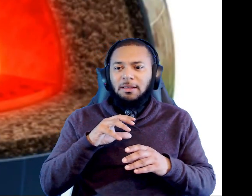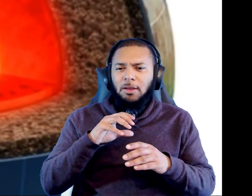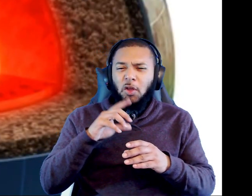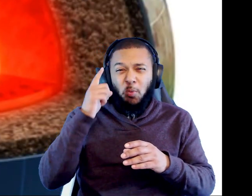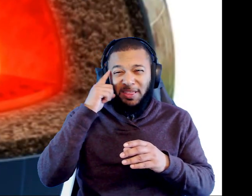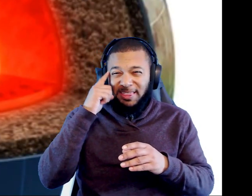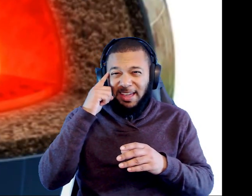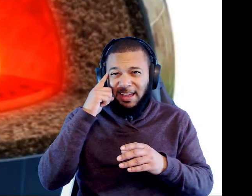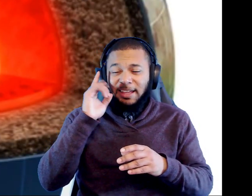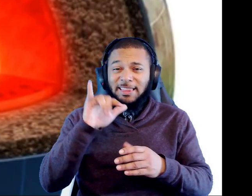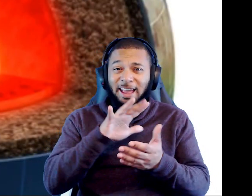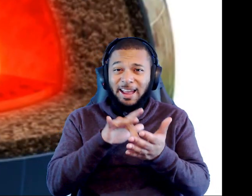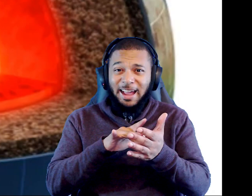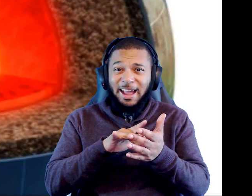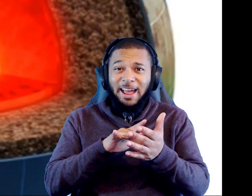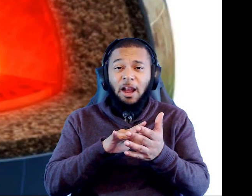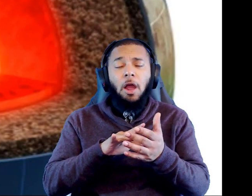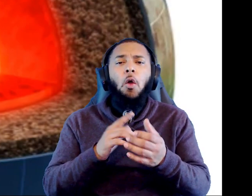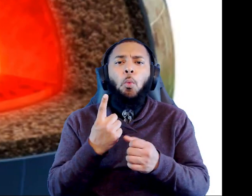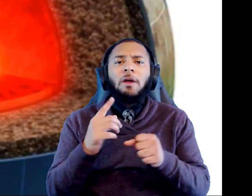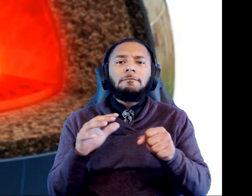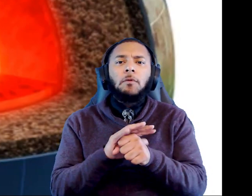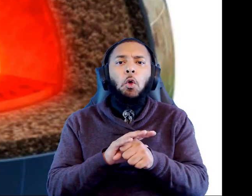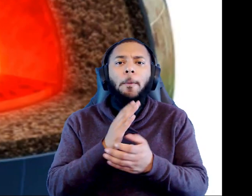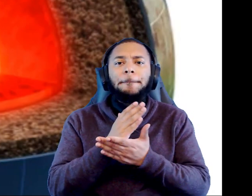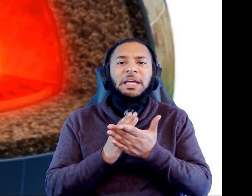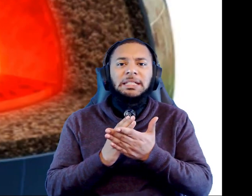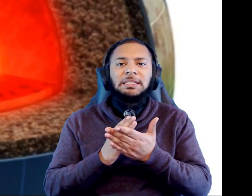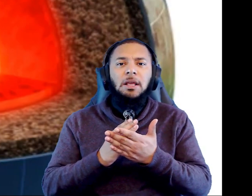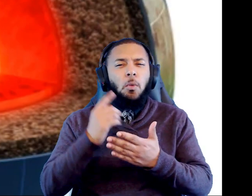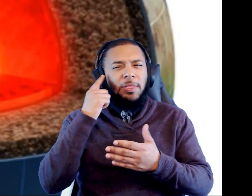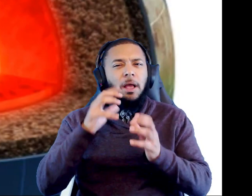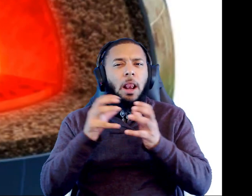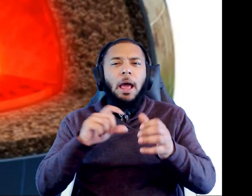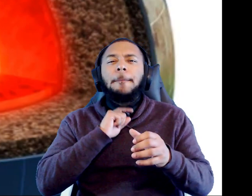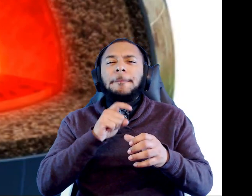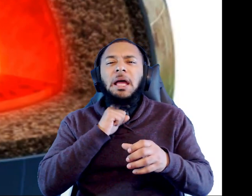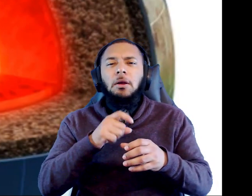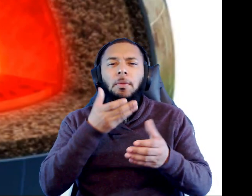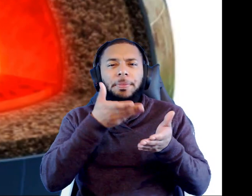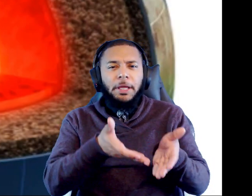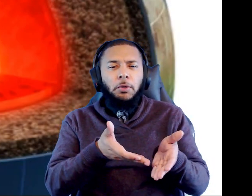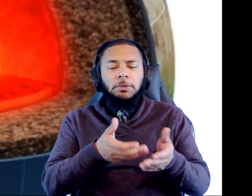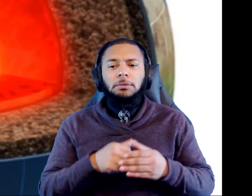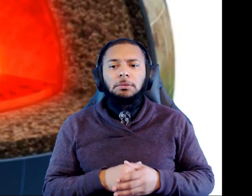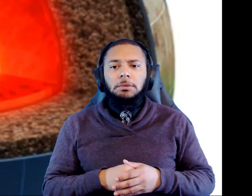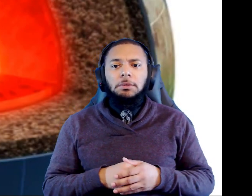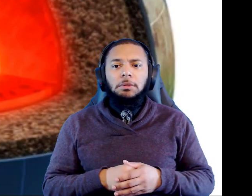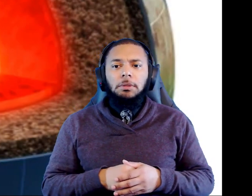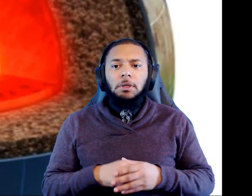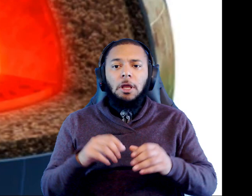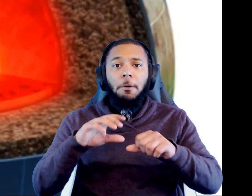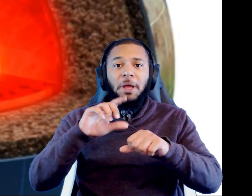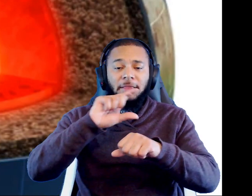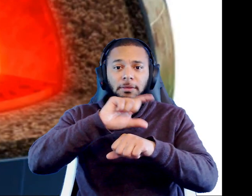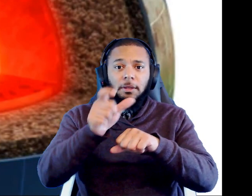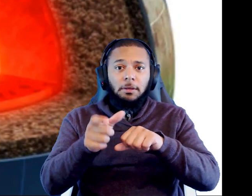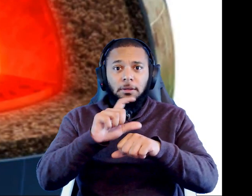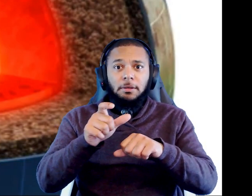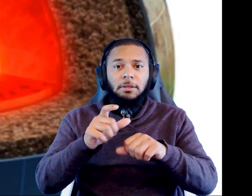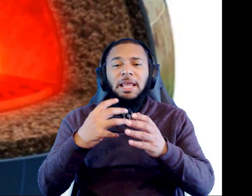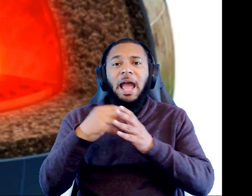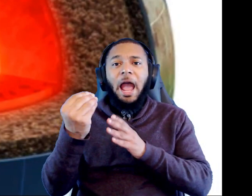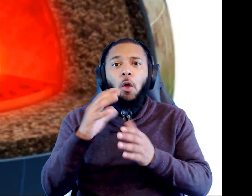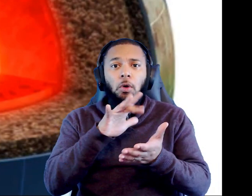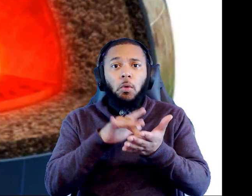piece. We think there's a lot of metal in the inner core of the Earth. The outer core of the Earth we think is molten. We